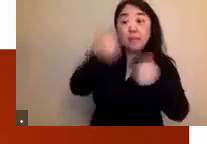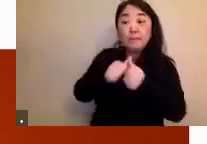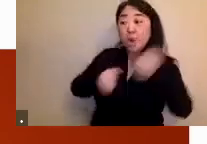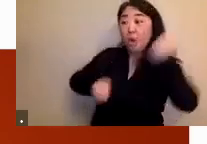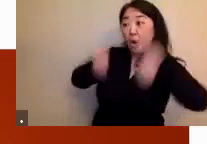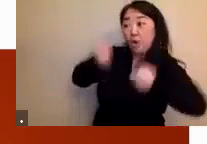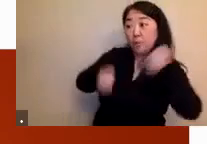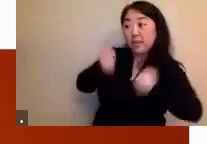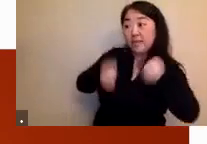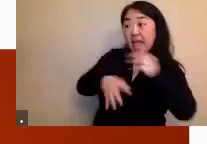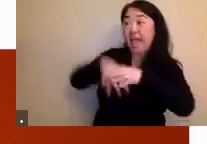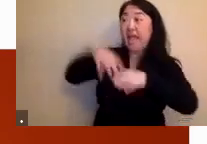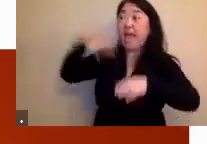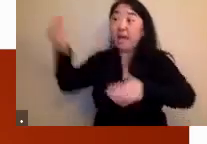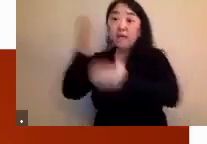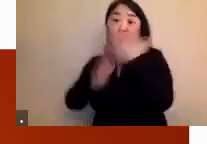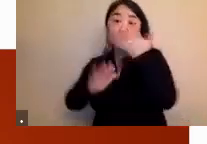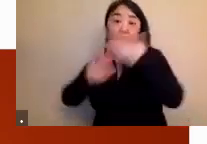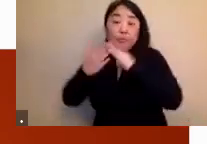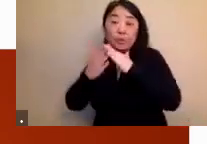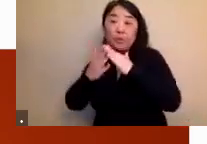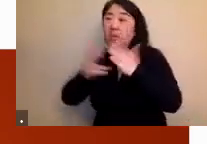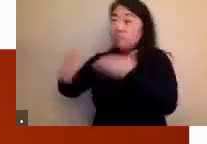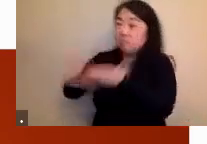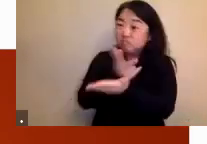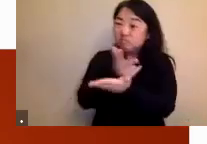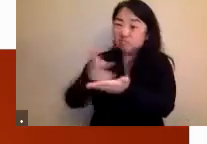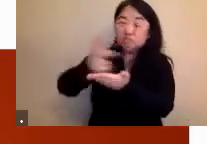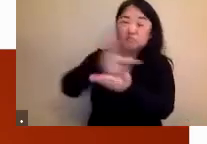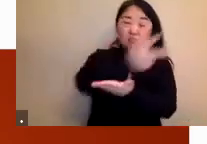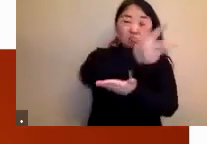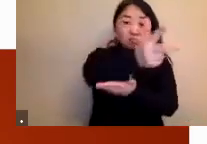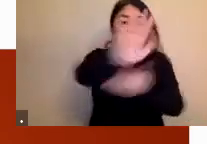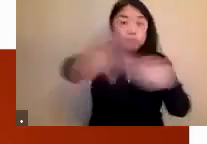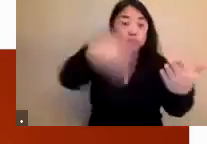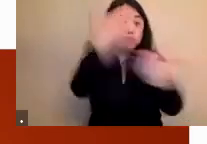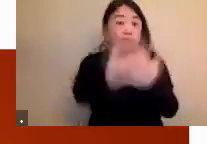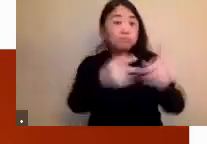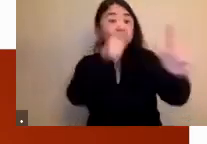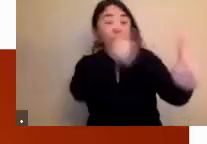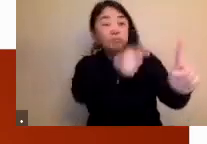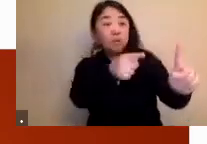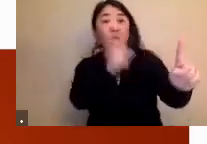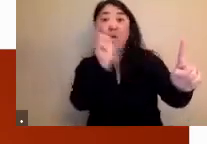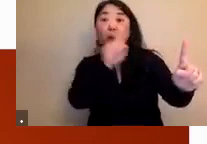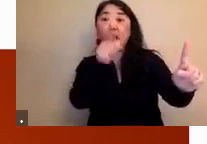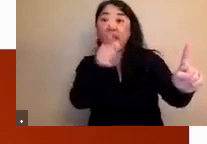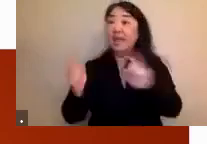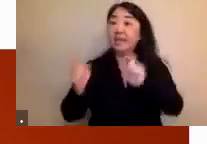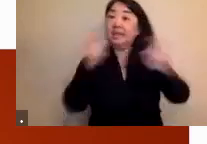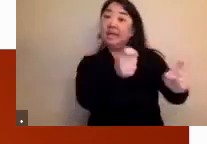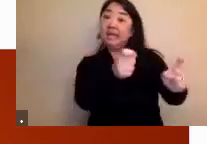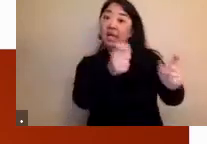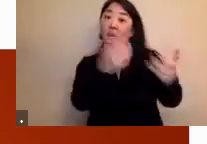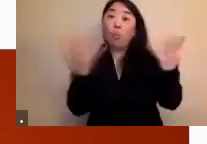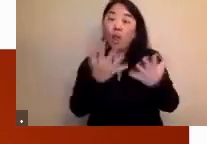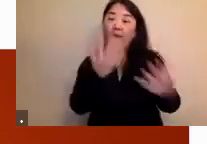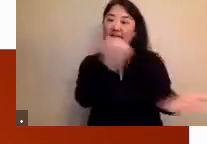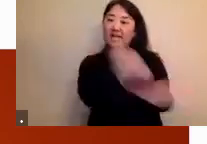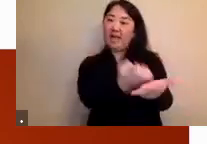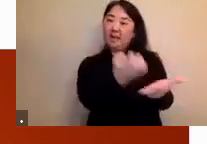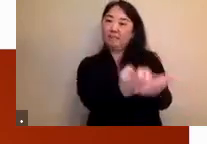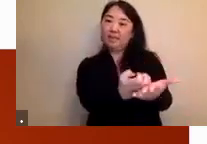some communities, get them on the road, get them in a way where they're contributing to our economy,